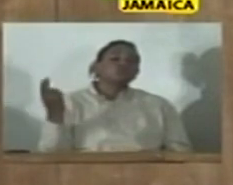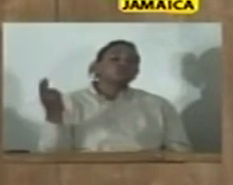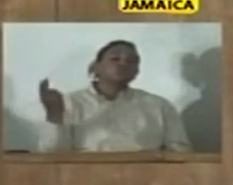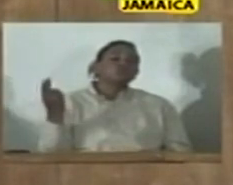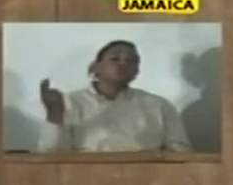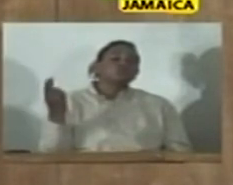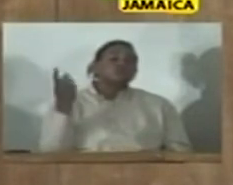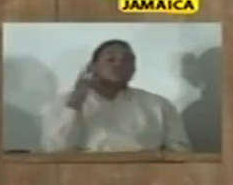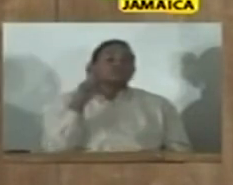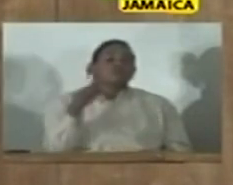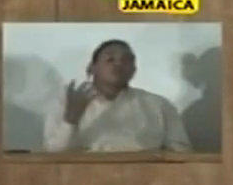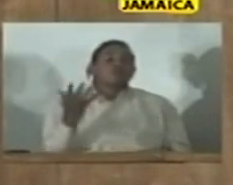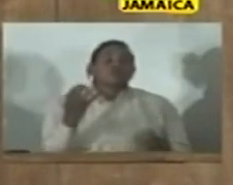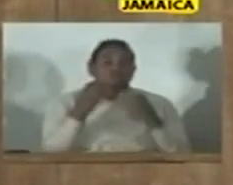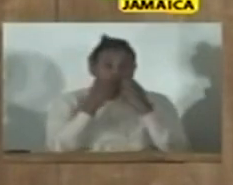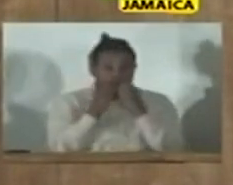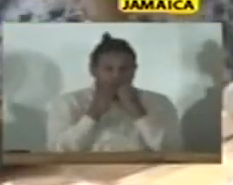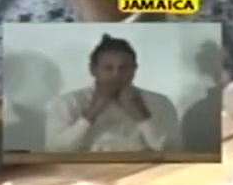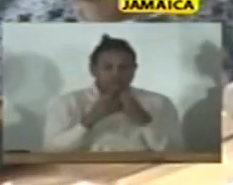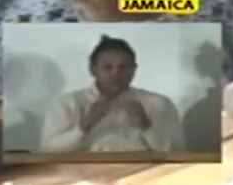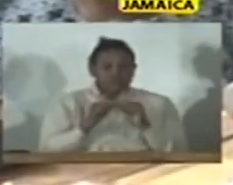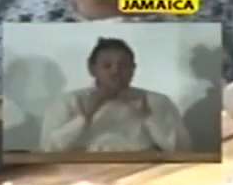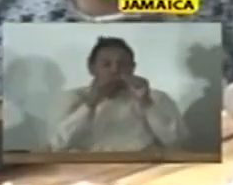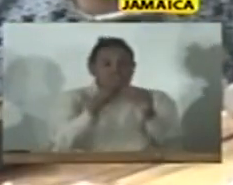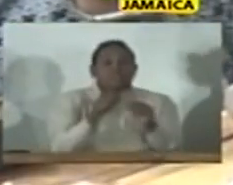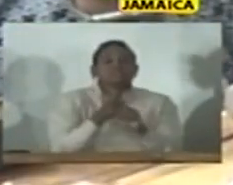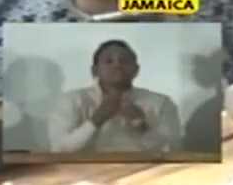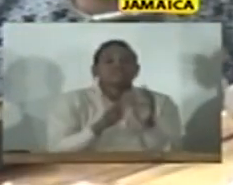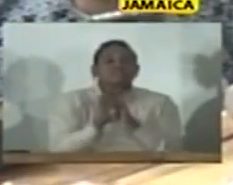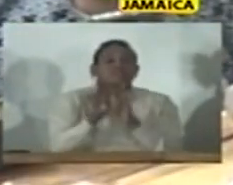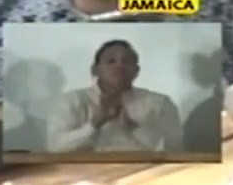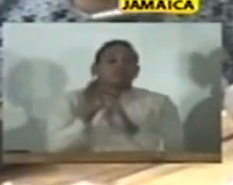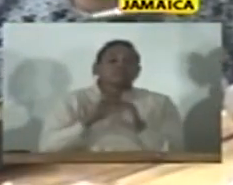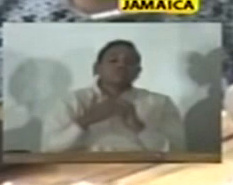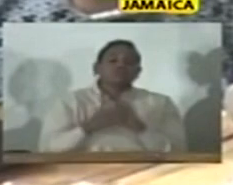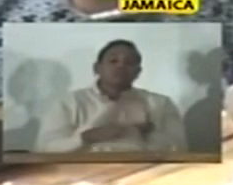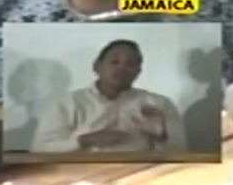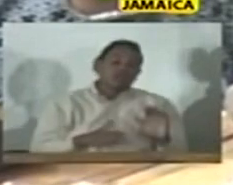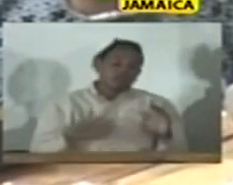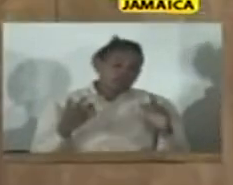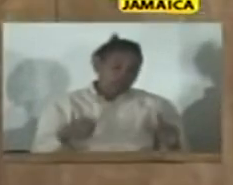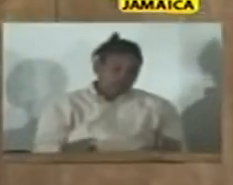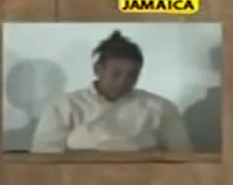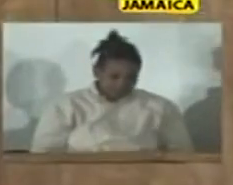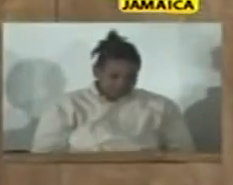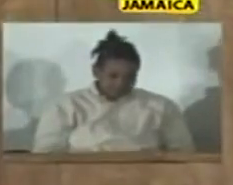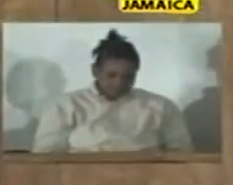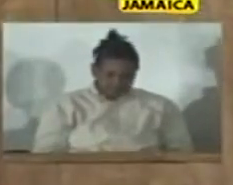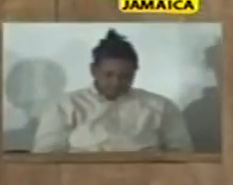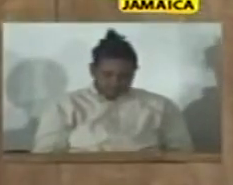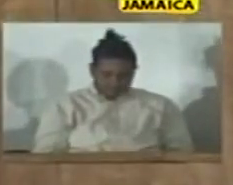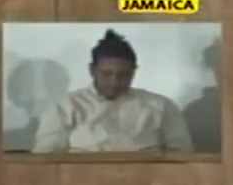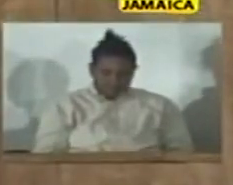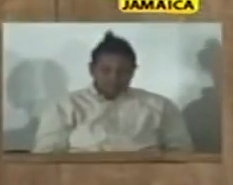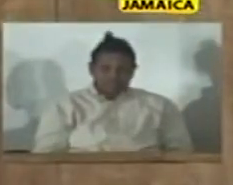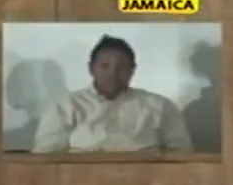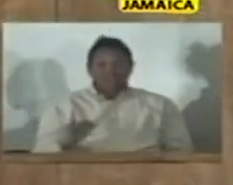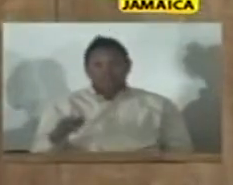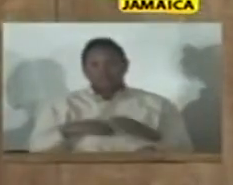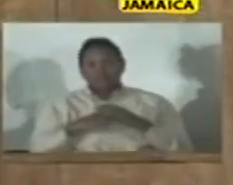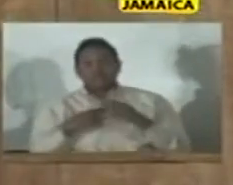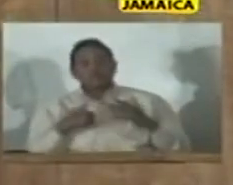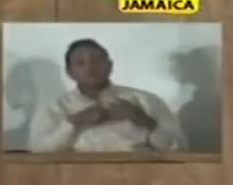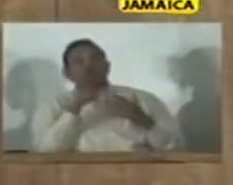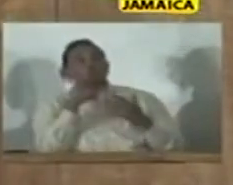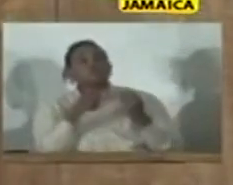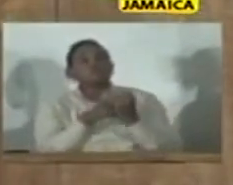for the enduring and sustainable development of Jamaica. It is on that basis that we will support it. But